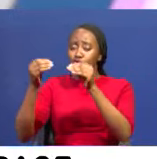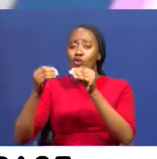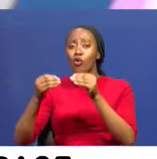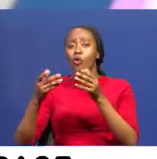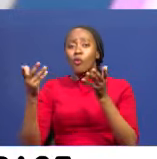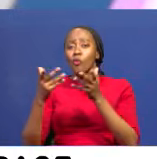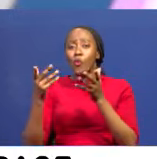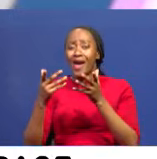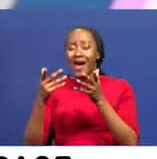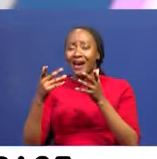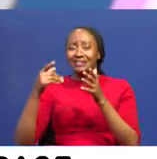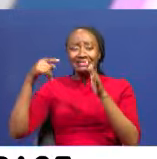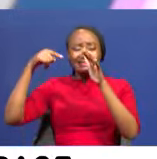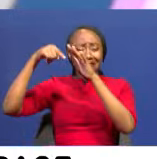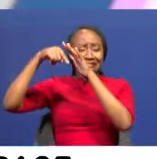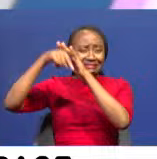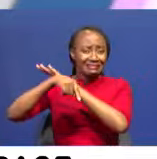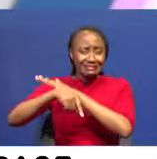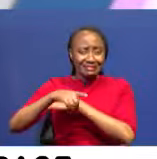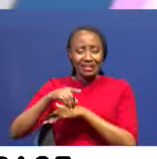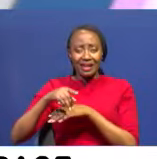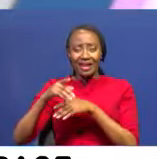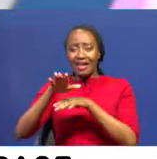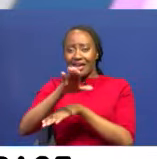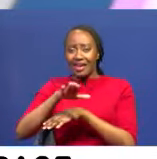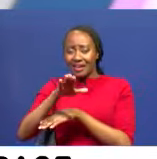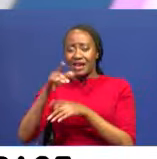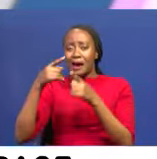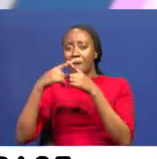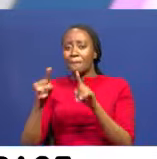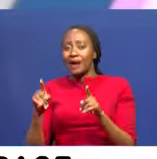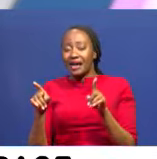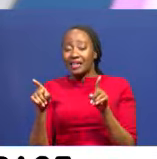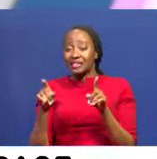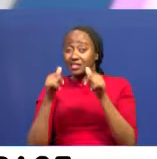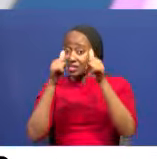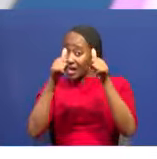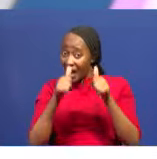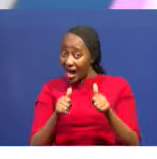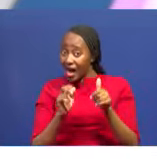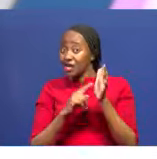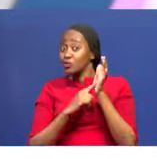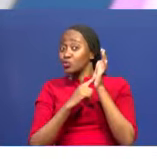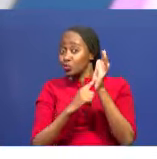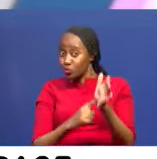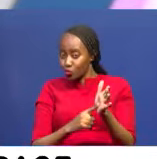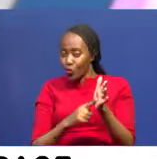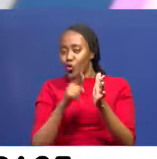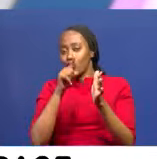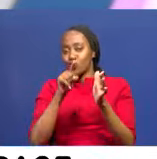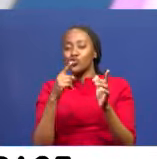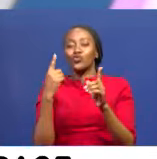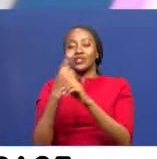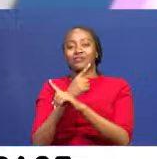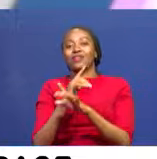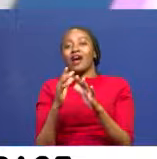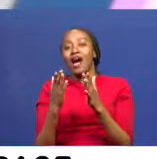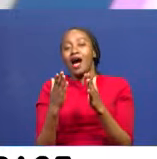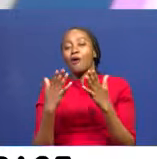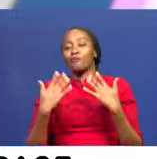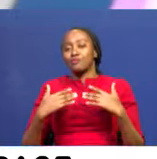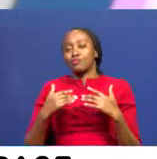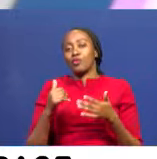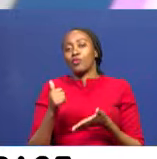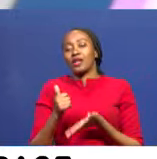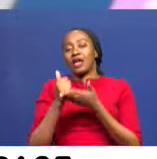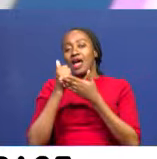country. So just put out the job ads and you will see the difference that a pharmacist will make for your population, especially in managing